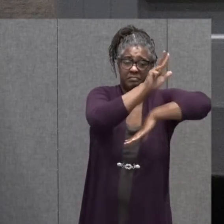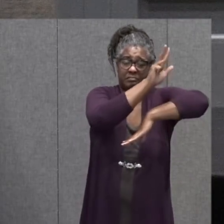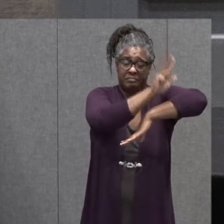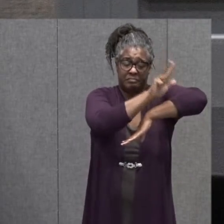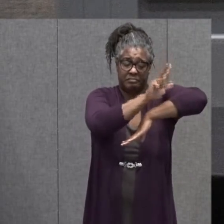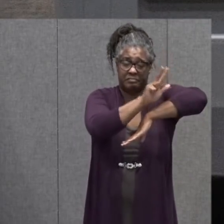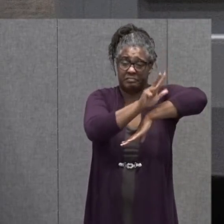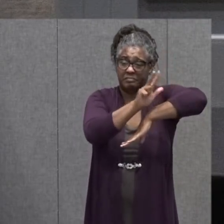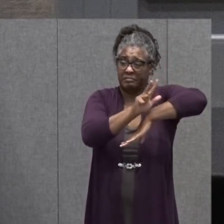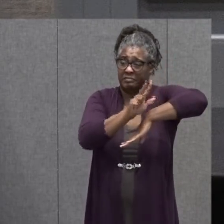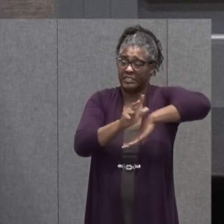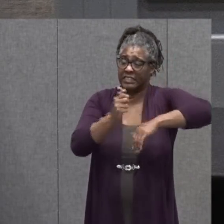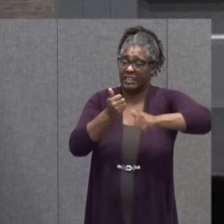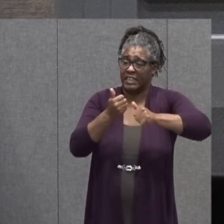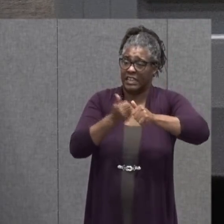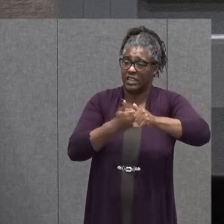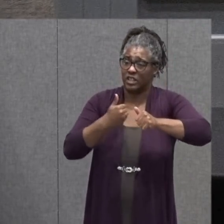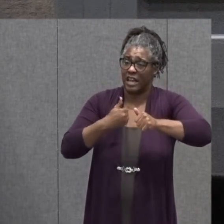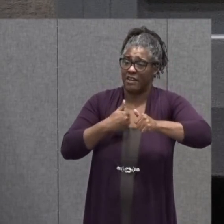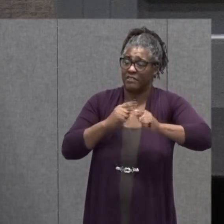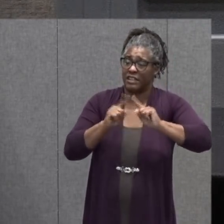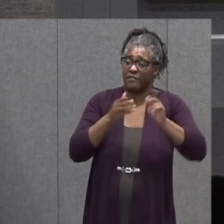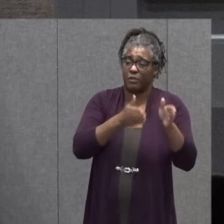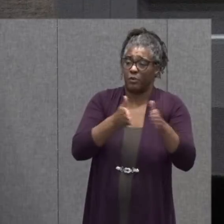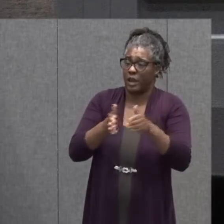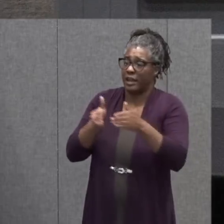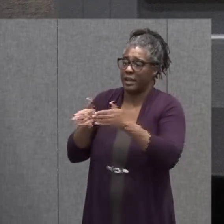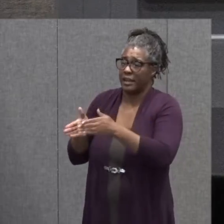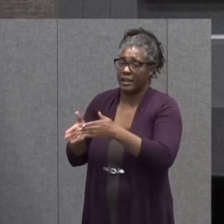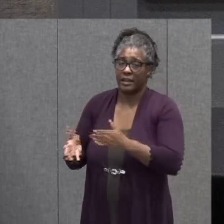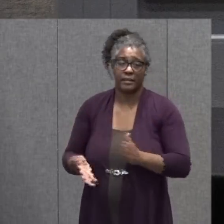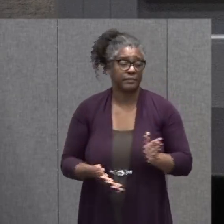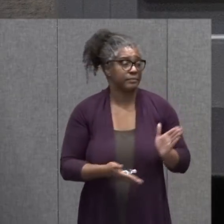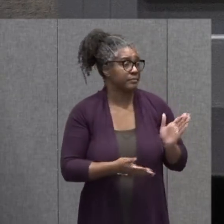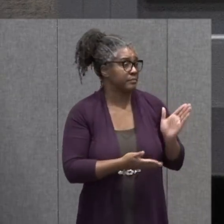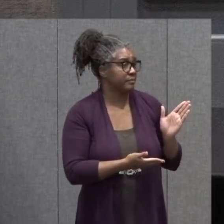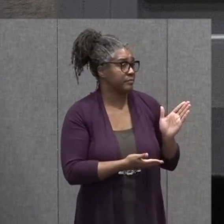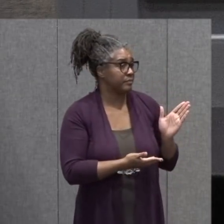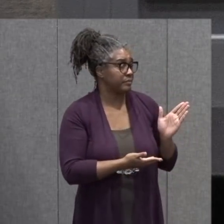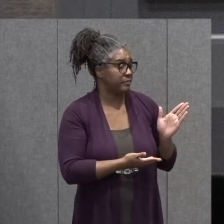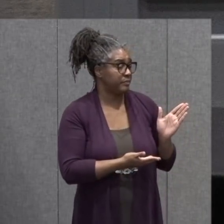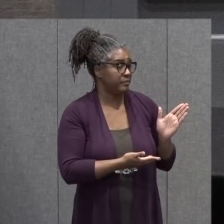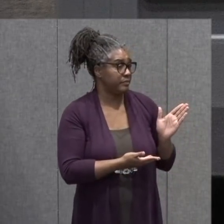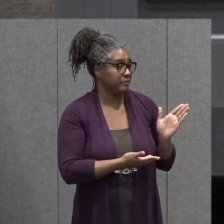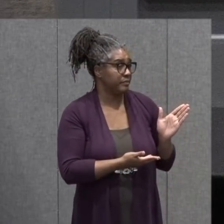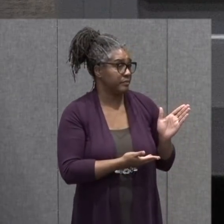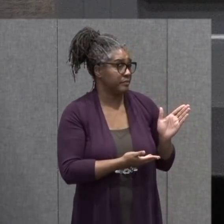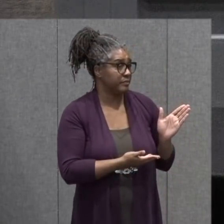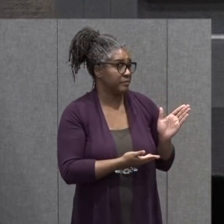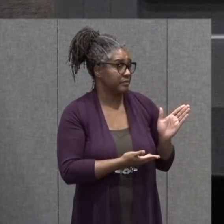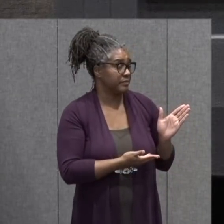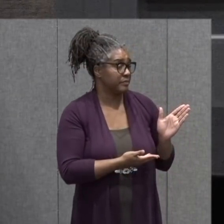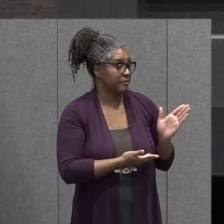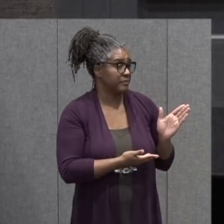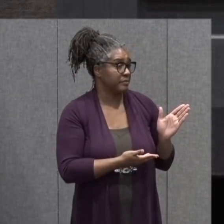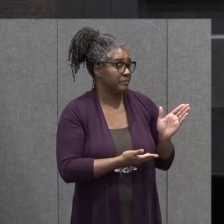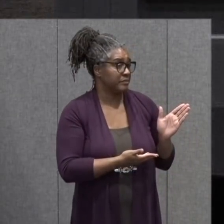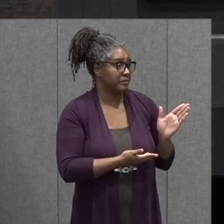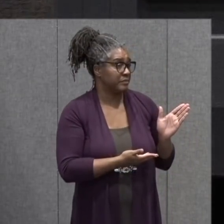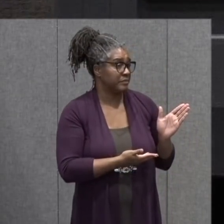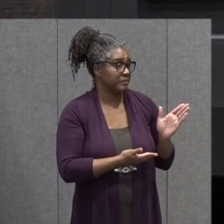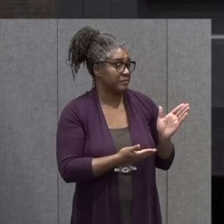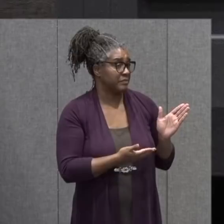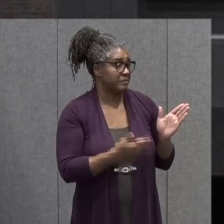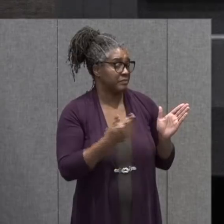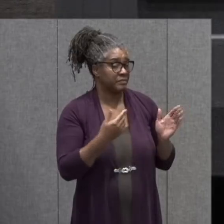each taking a different path. So you can see in the picture, the three different paths that the three little pigs took.